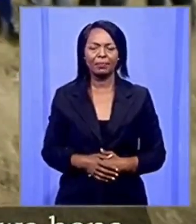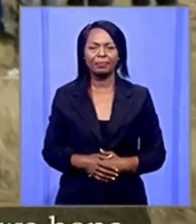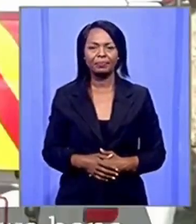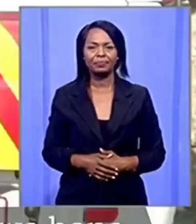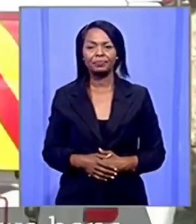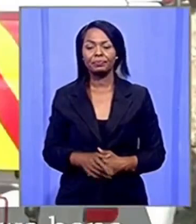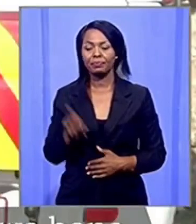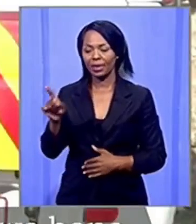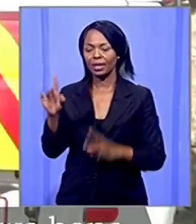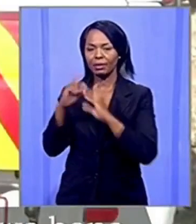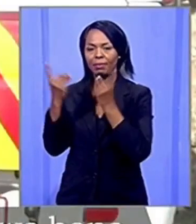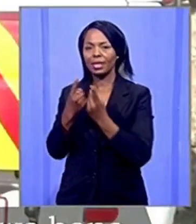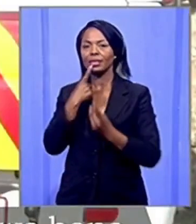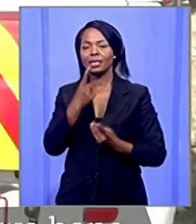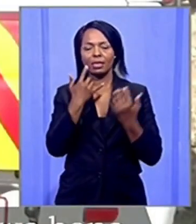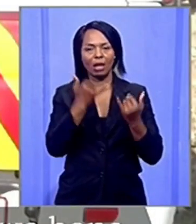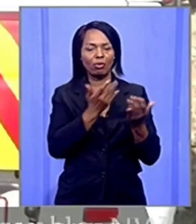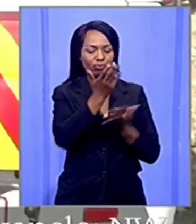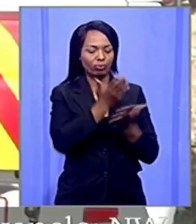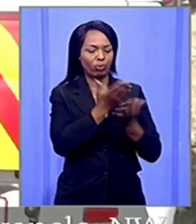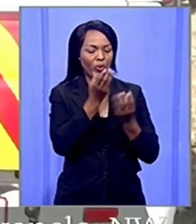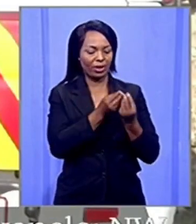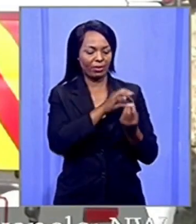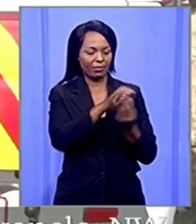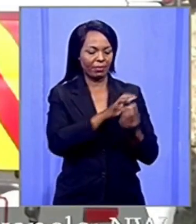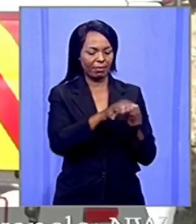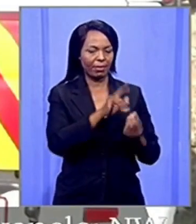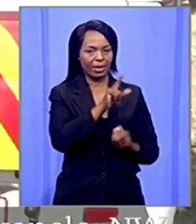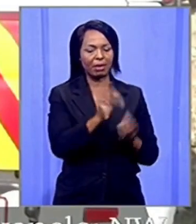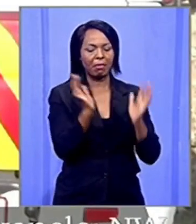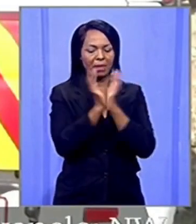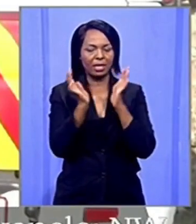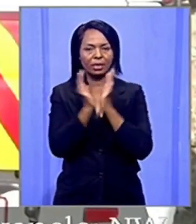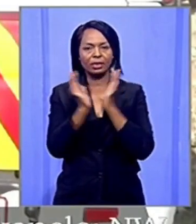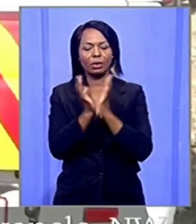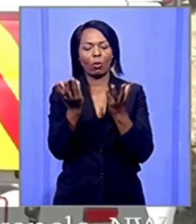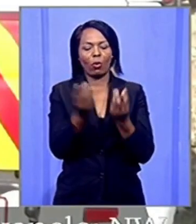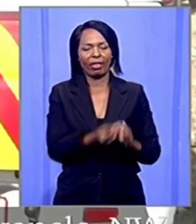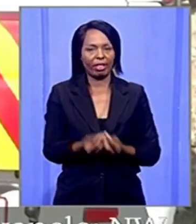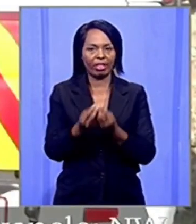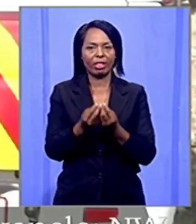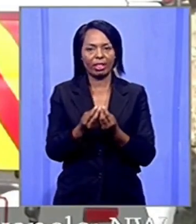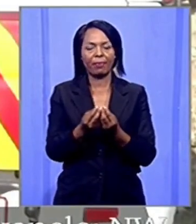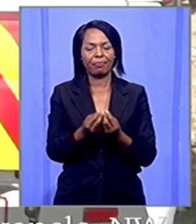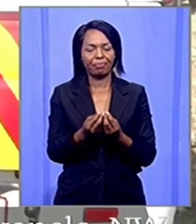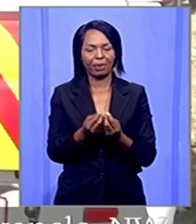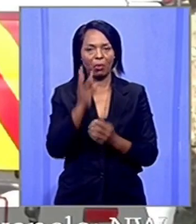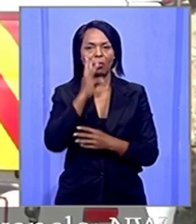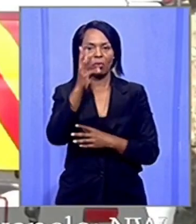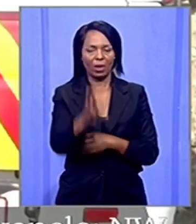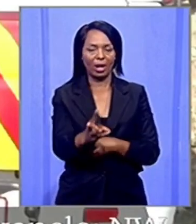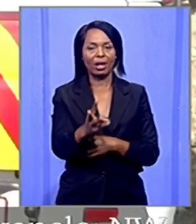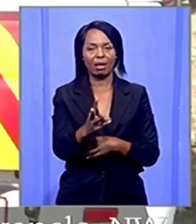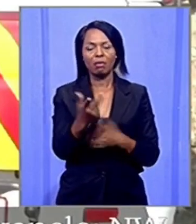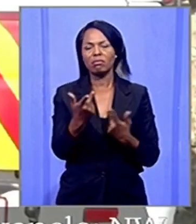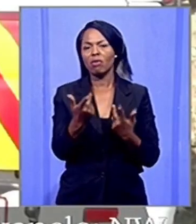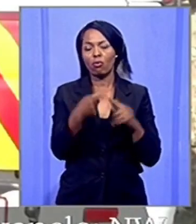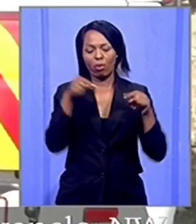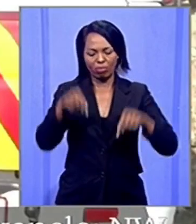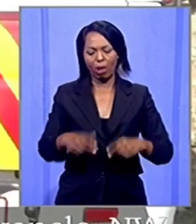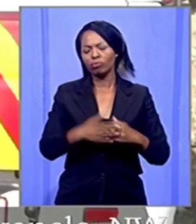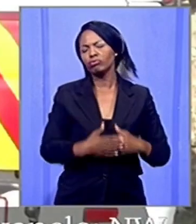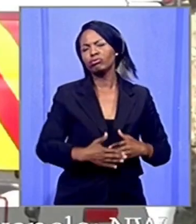se tla diragalang ga jaana ke gore lefapha le tla nna le kopano le family go bontshana gore go tloga fa go ka dira jang go